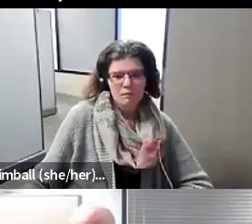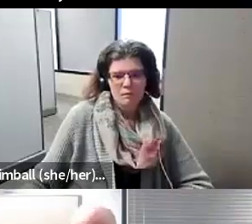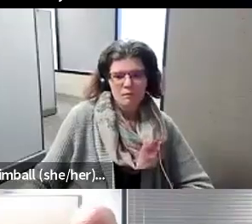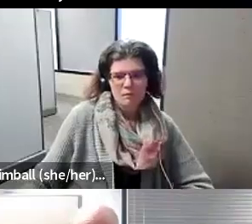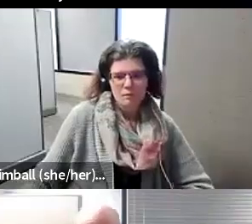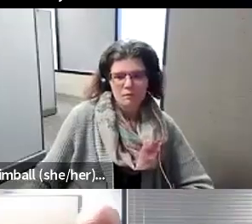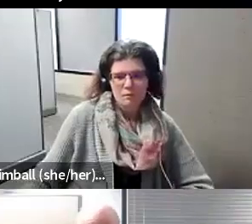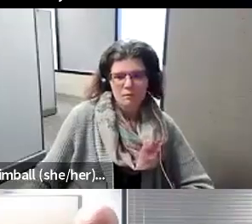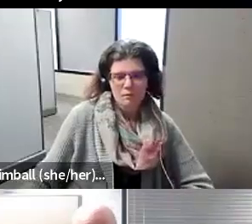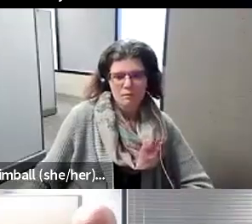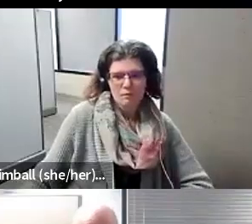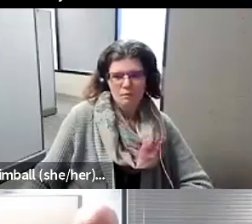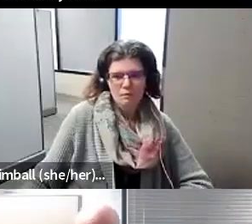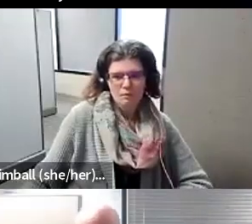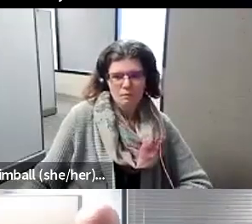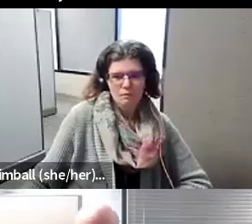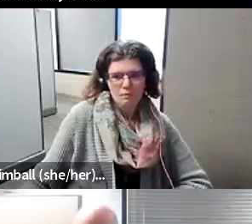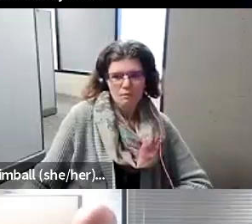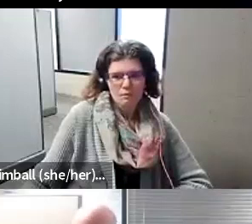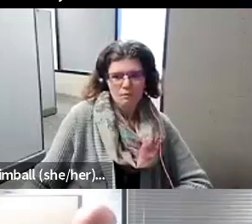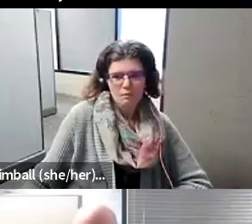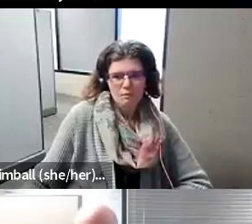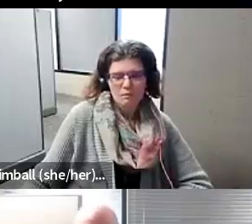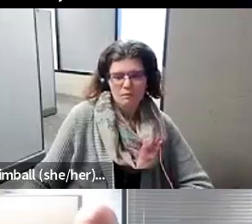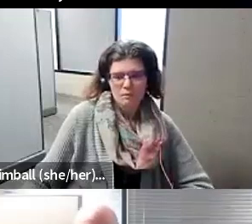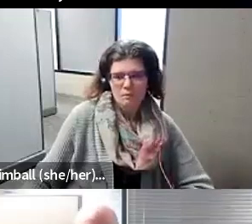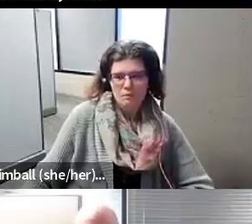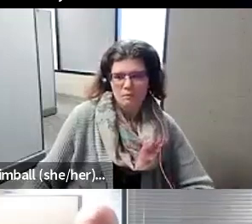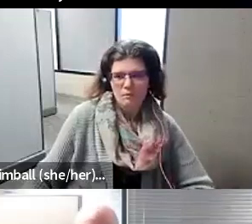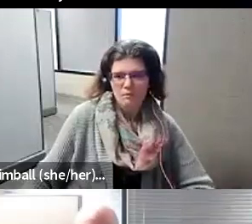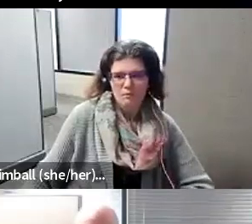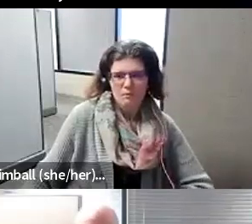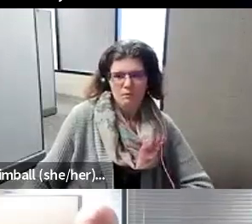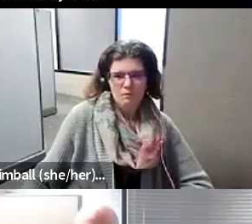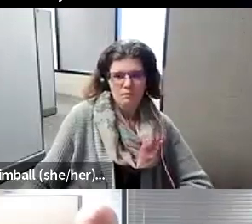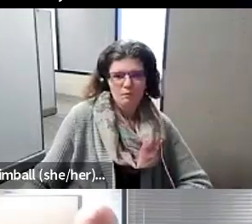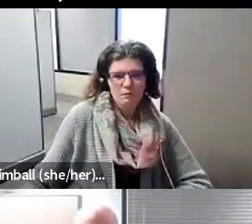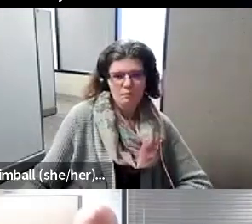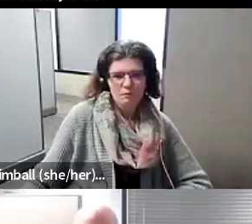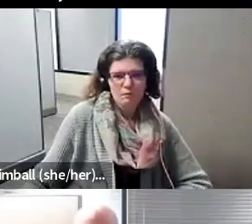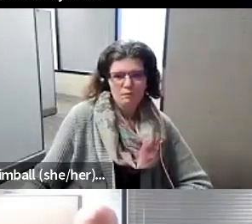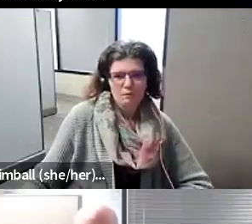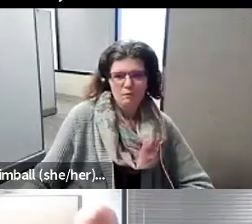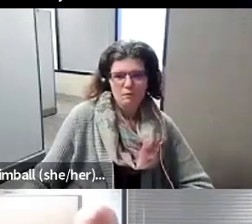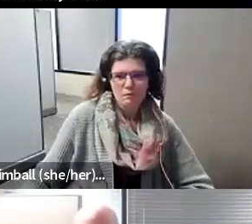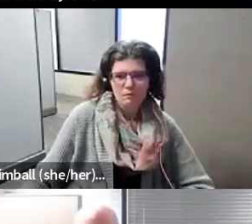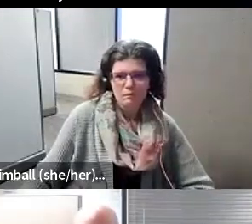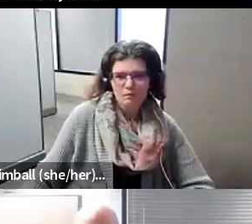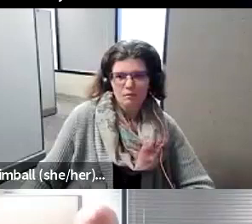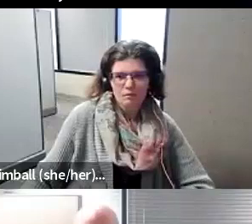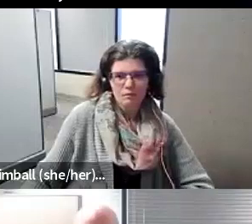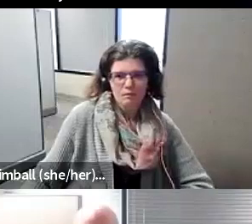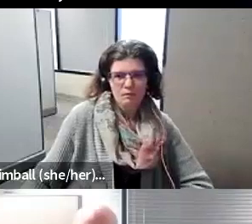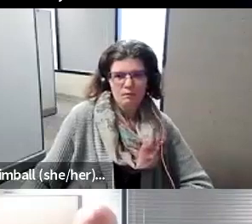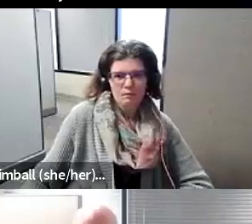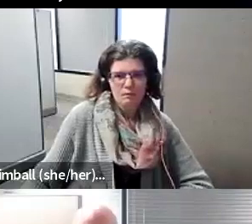codes between now and when we do have to implement the rate study. What are those activities that are going to be required by the regional centers? Is this going to be